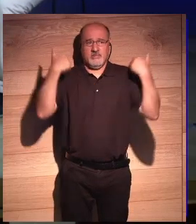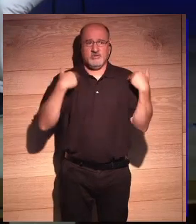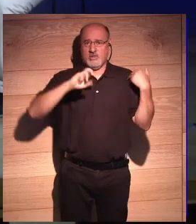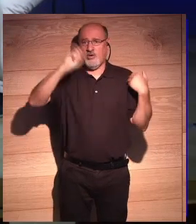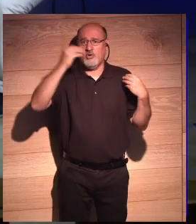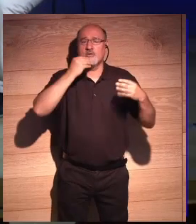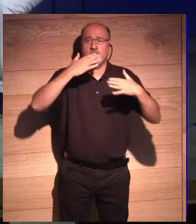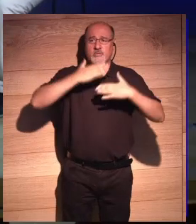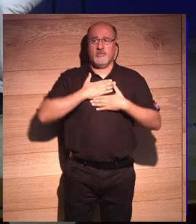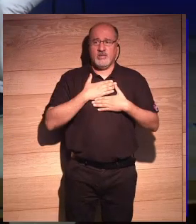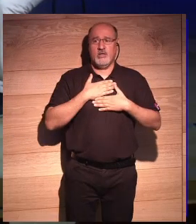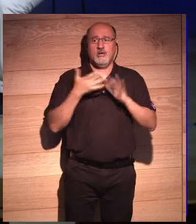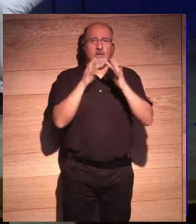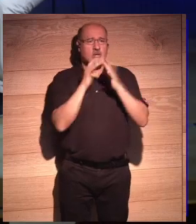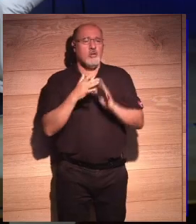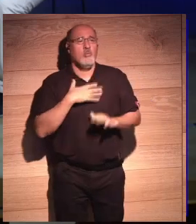level,